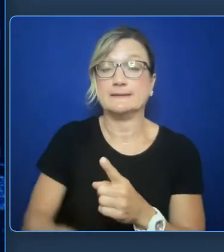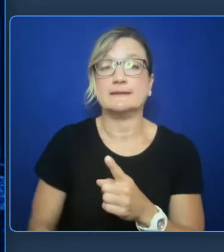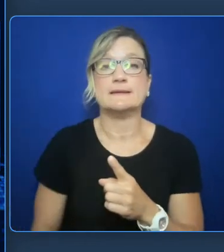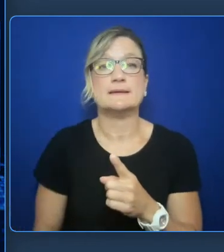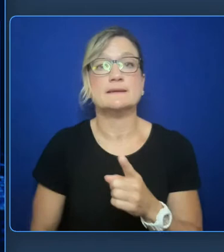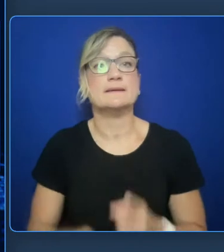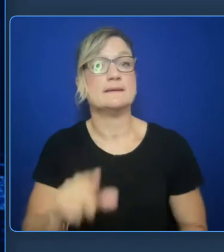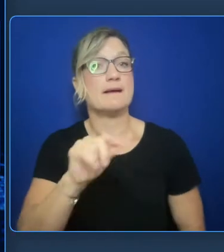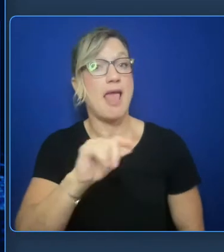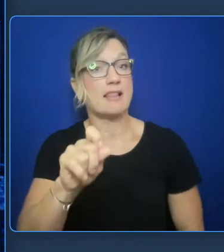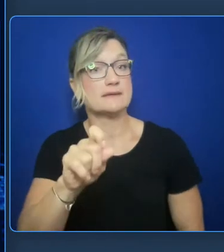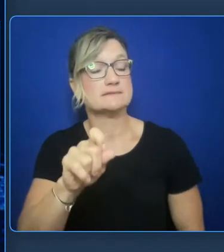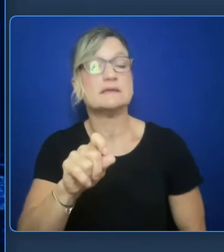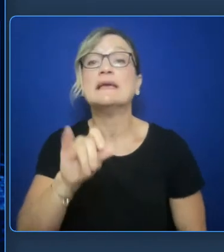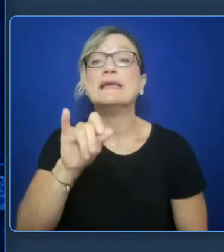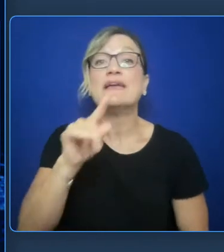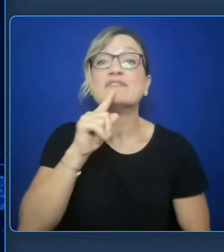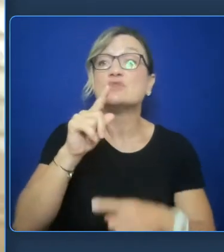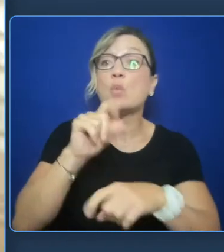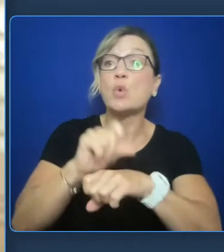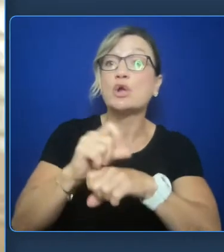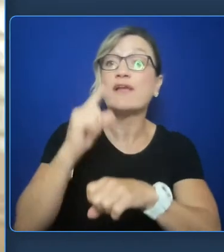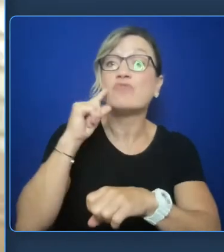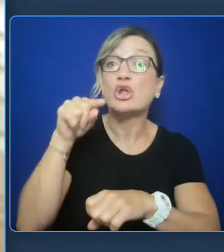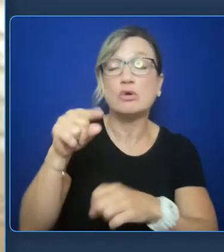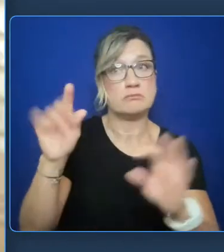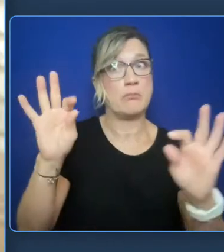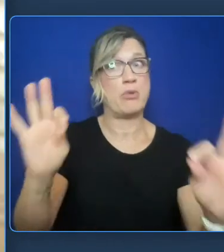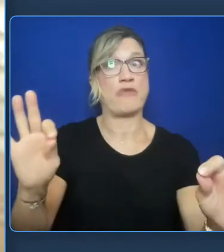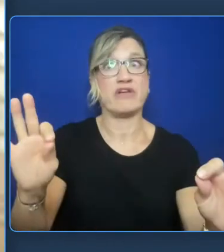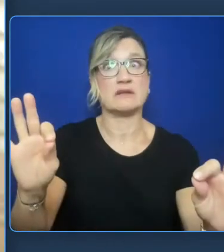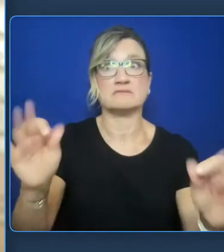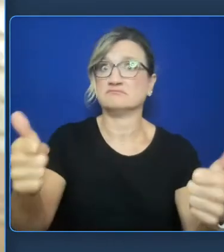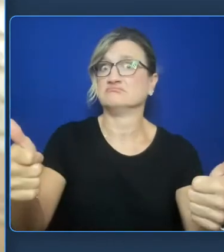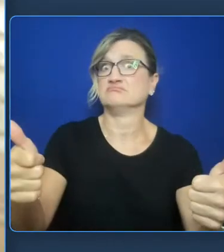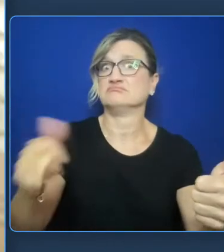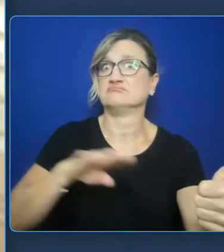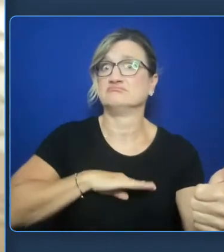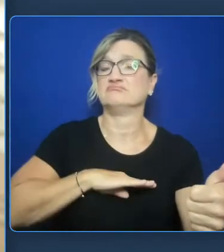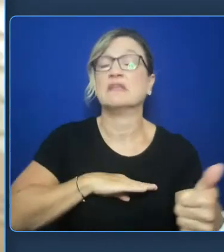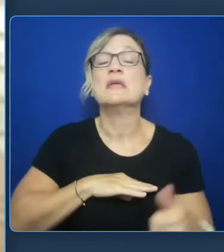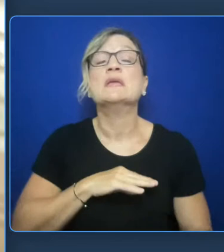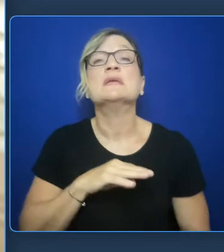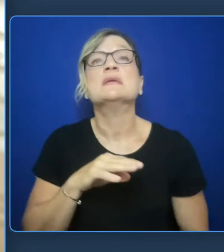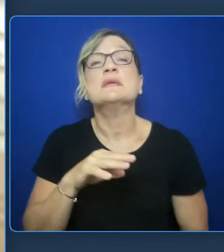Go ahead, Alex. If it's working for you, then it's perfect. So what I